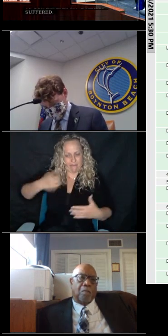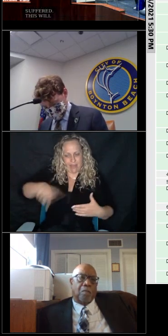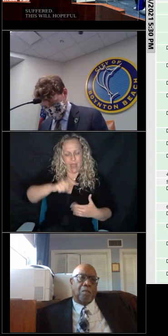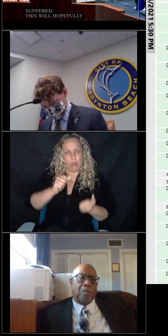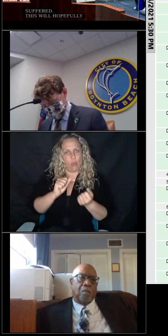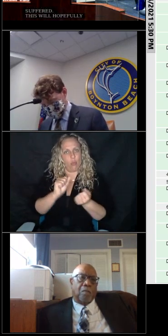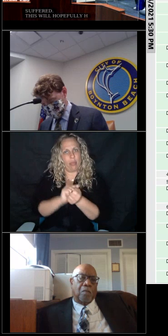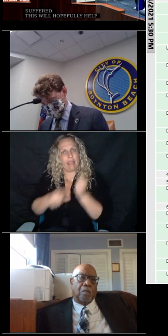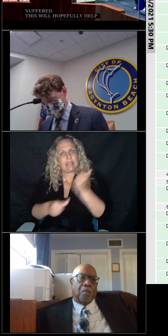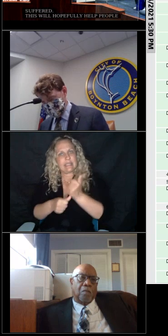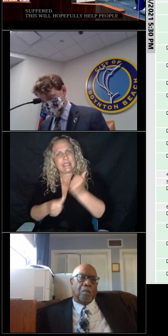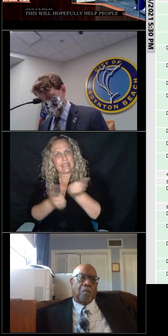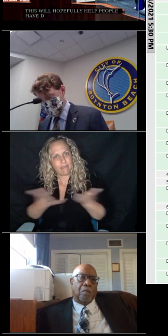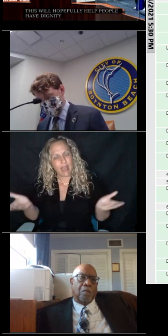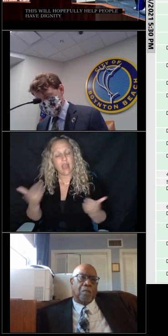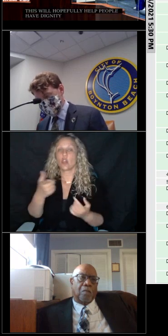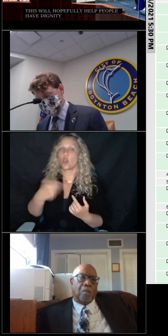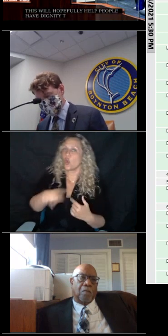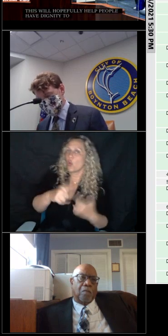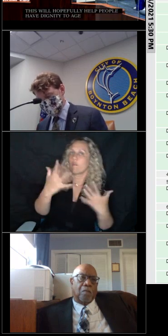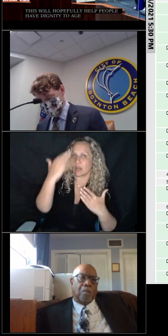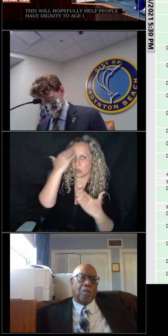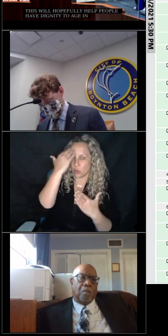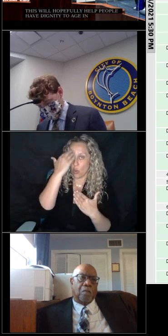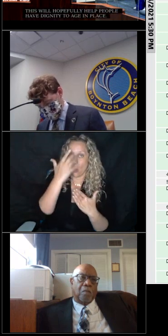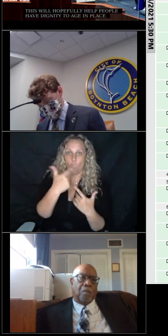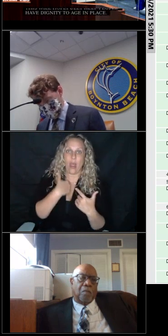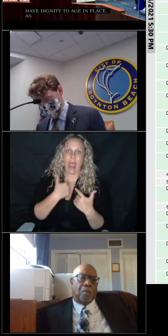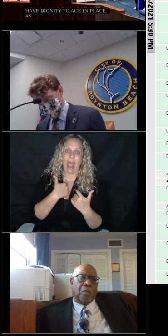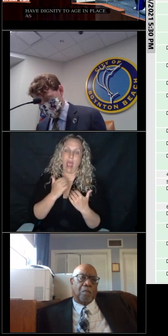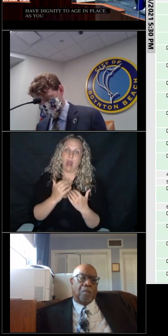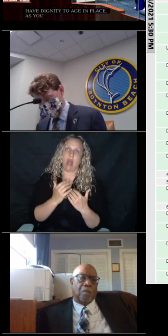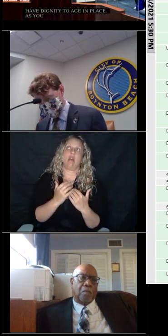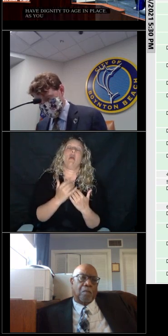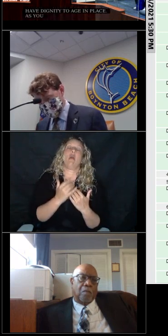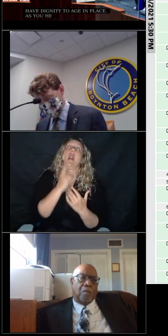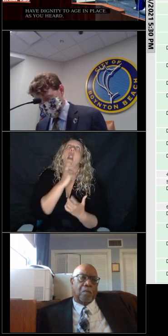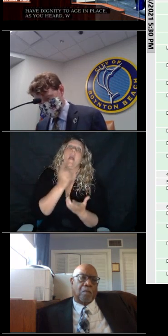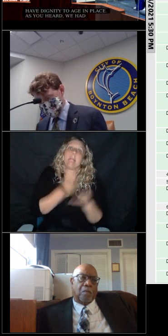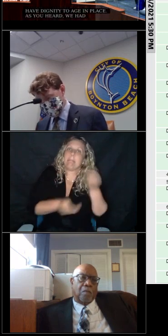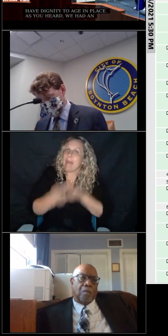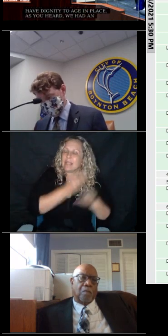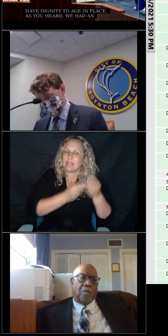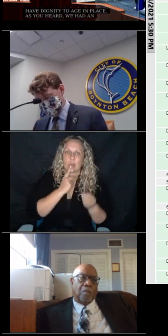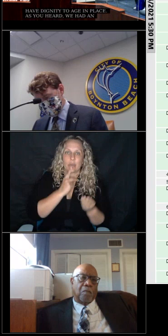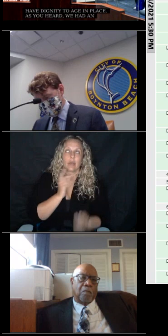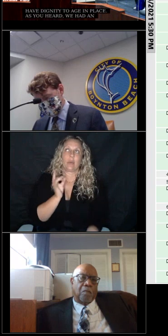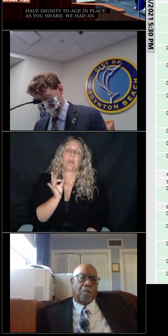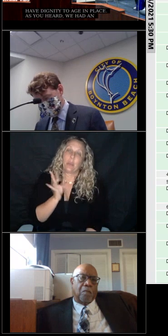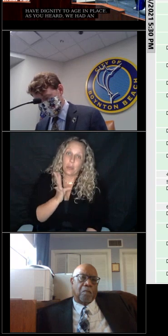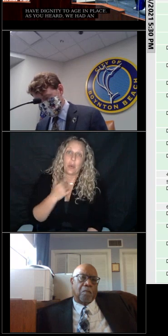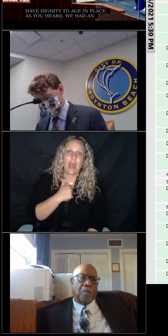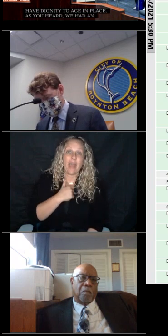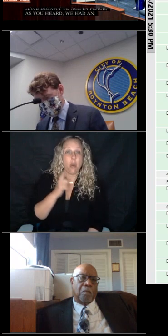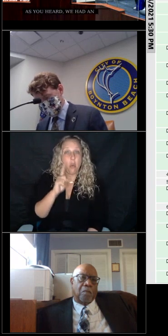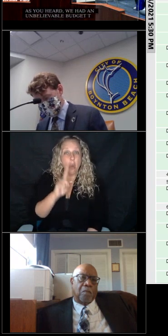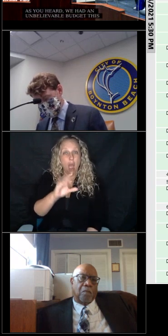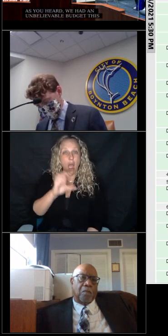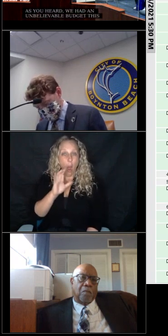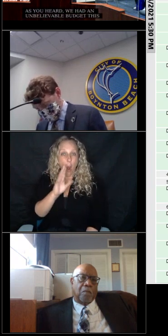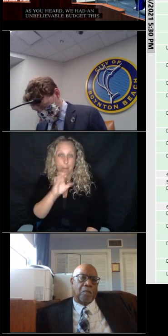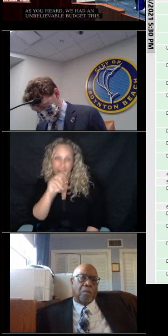you heard, we had an unbelievable budget this year. We passed an over $100 billion